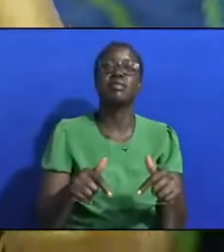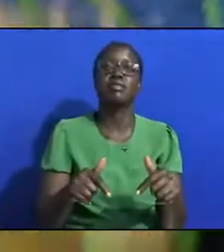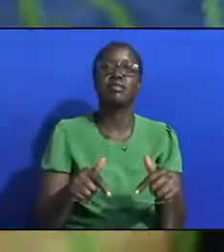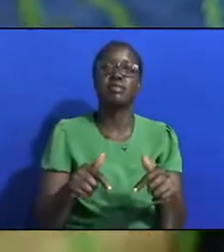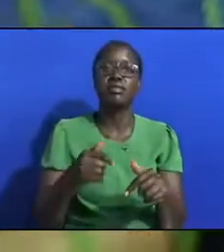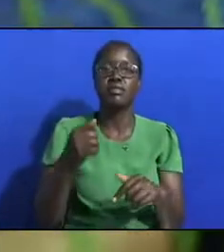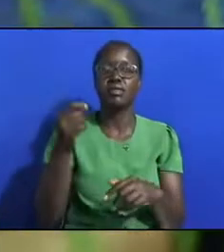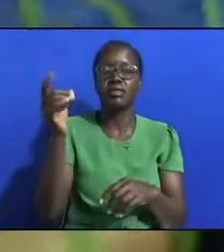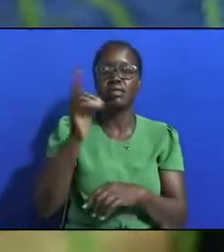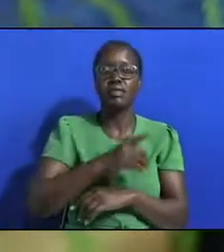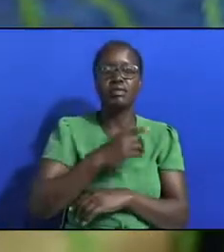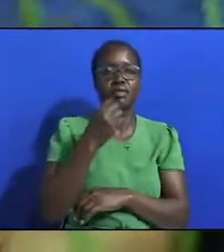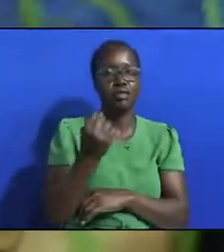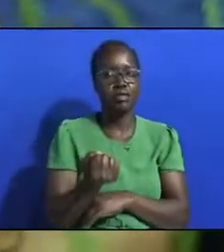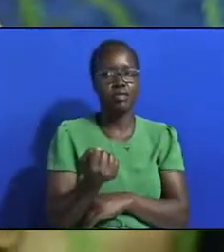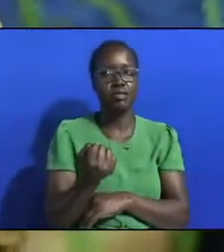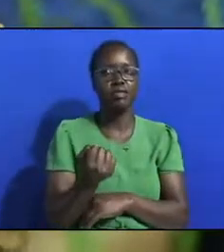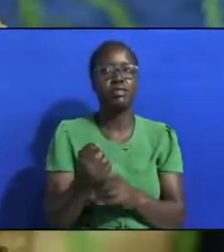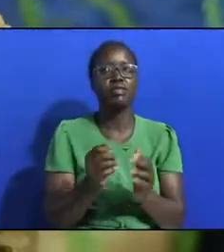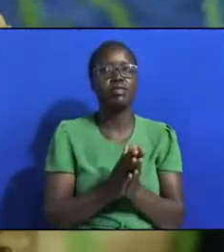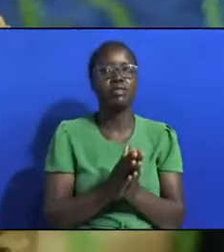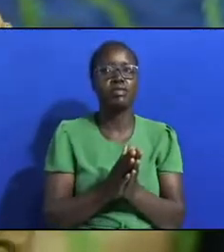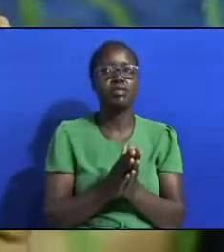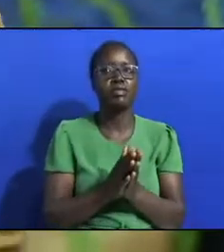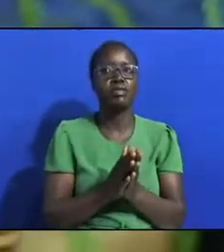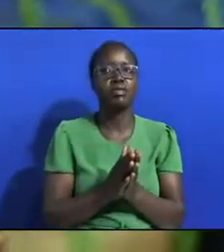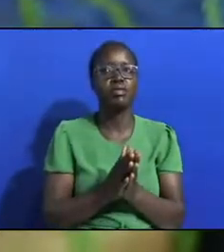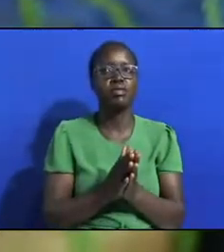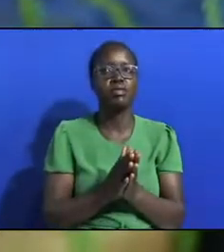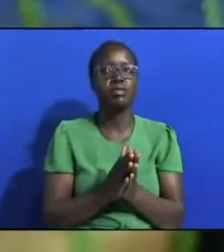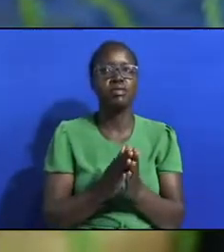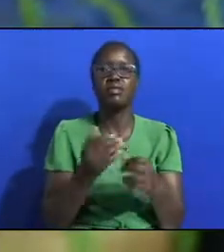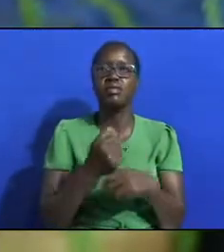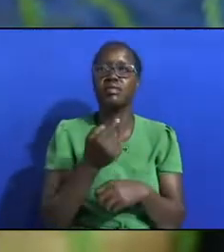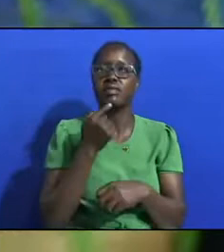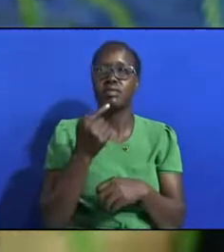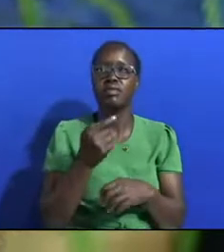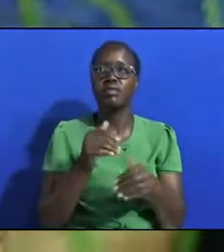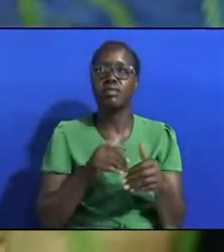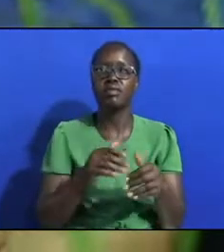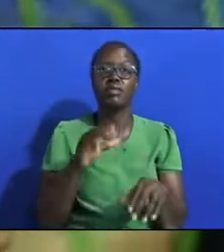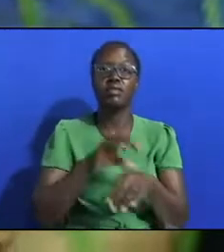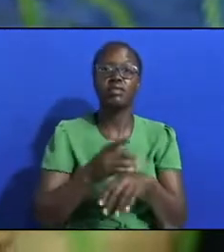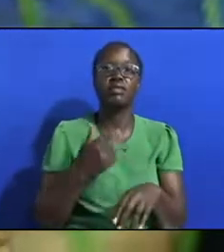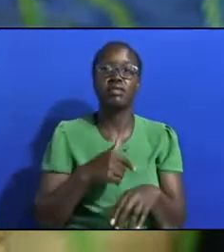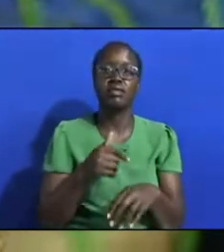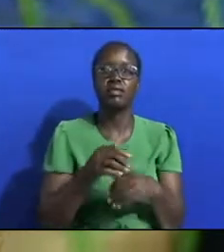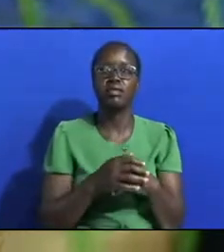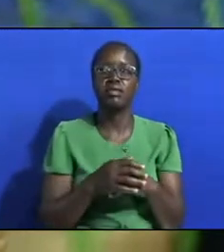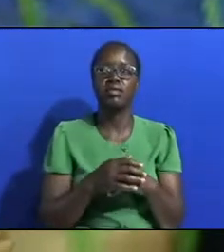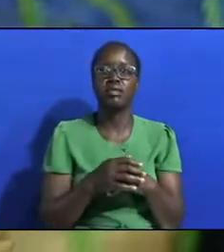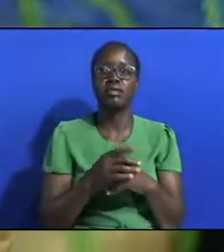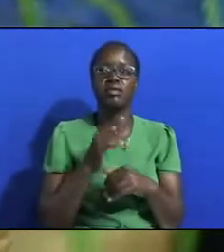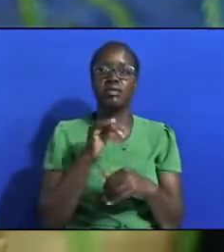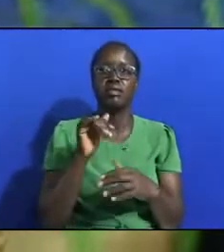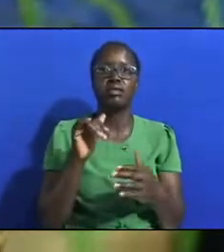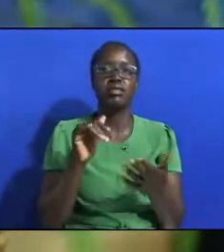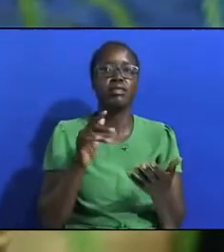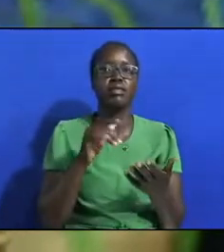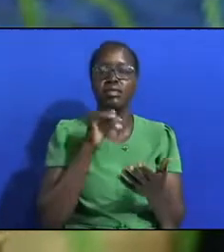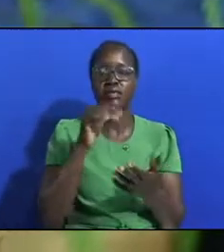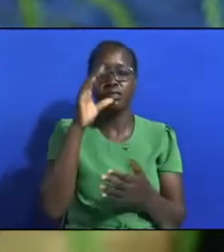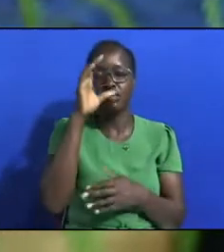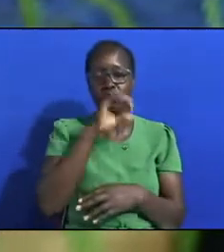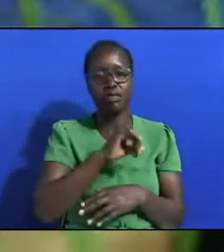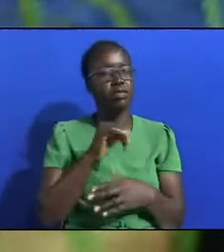5. So if you haven't watched the other lessons, please make sure you catch up with us, okay? So that you don't miss out on